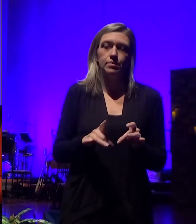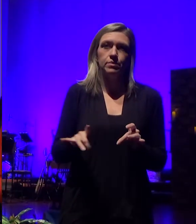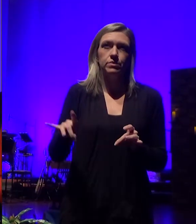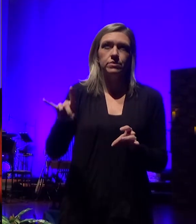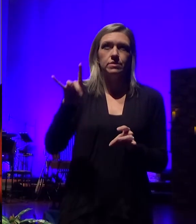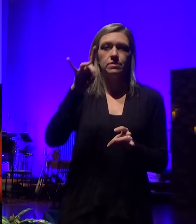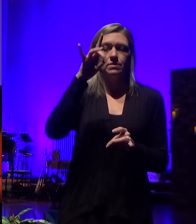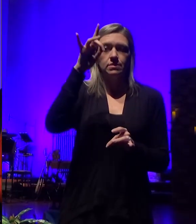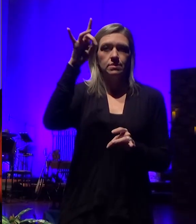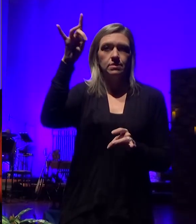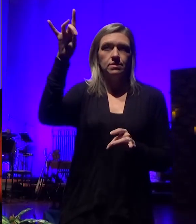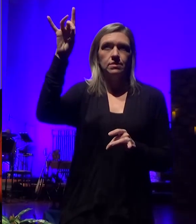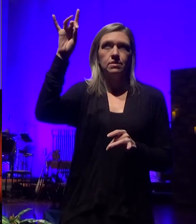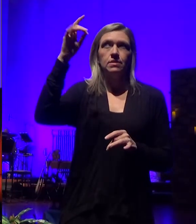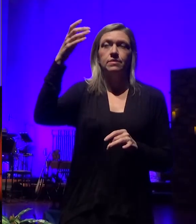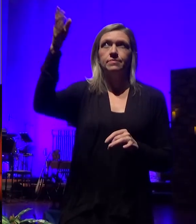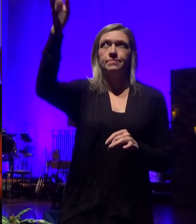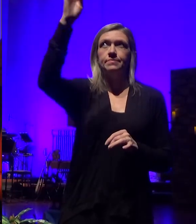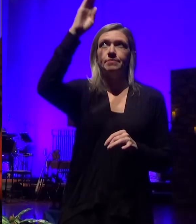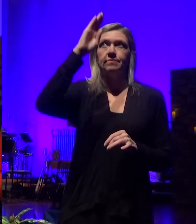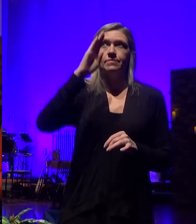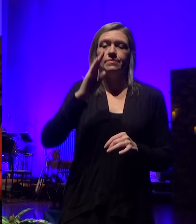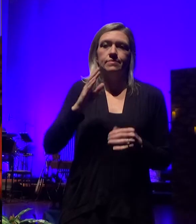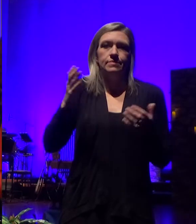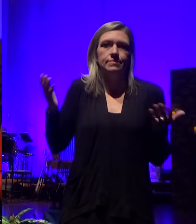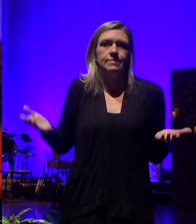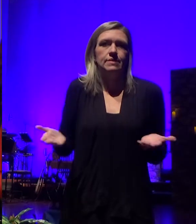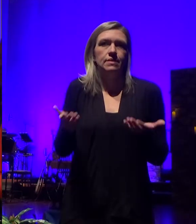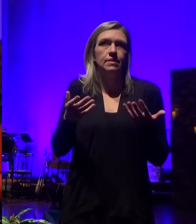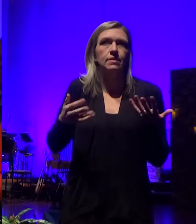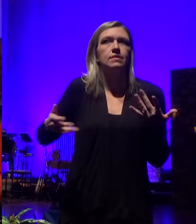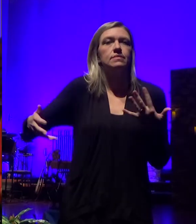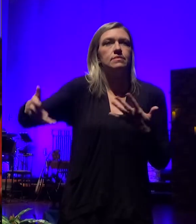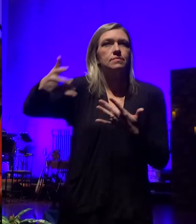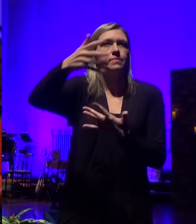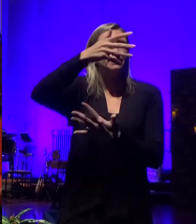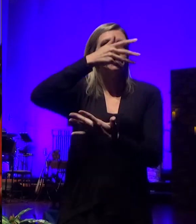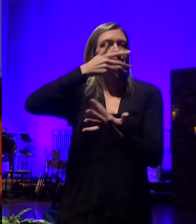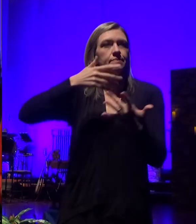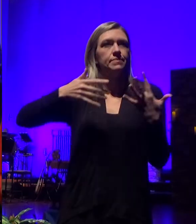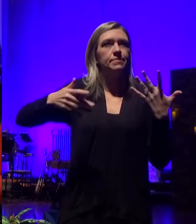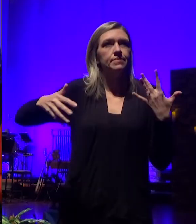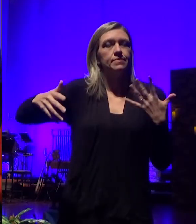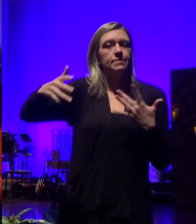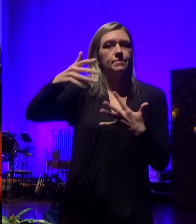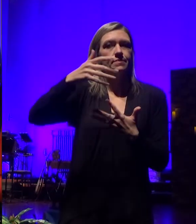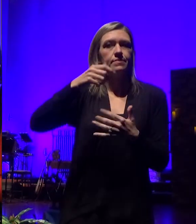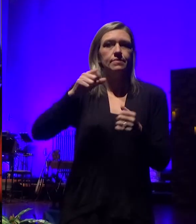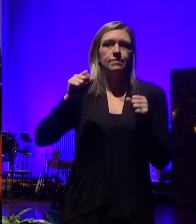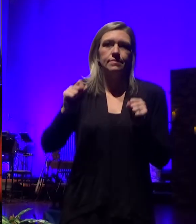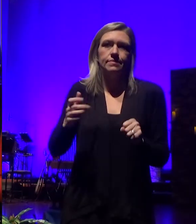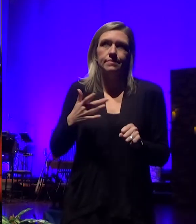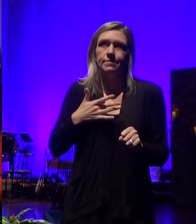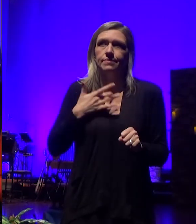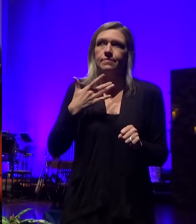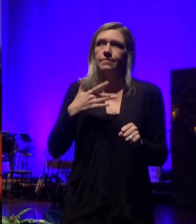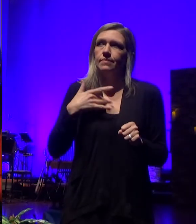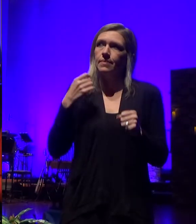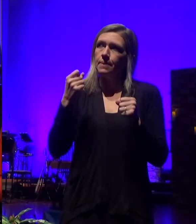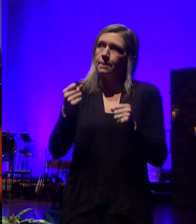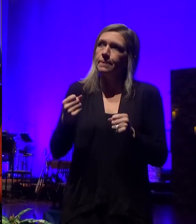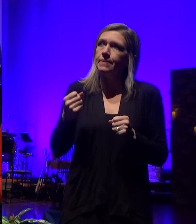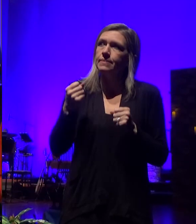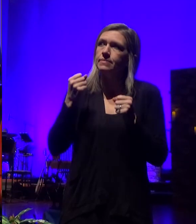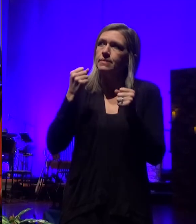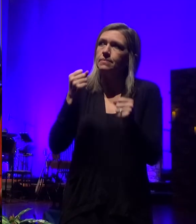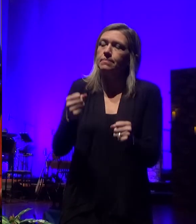Surely the presence of God is in this place. I can feel